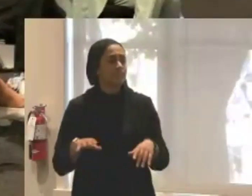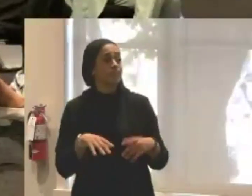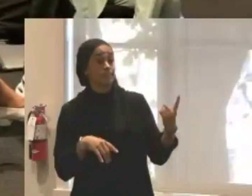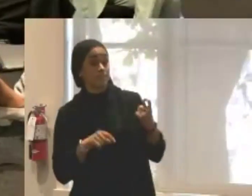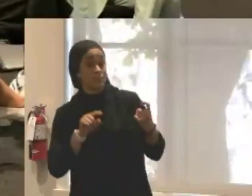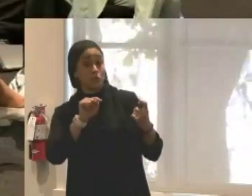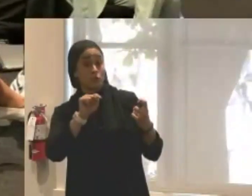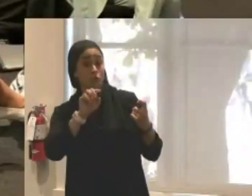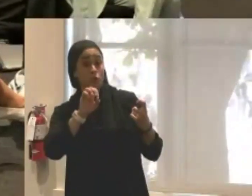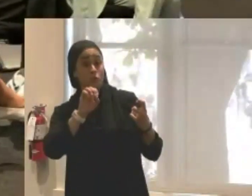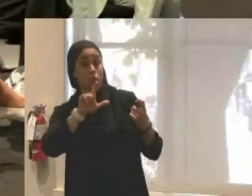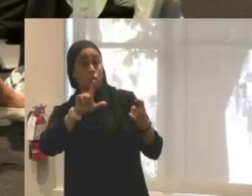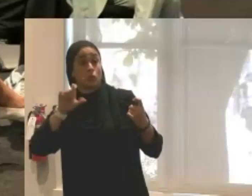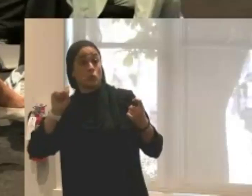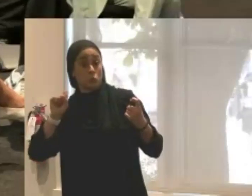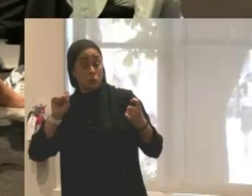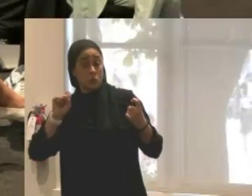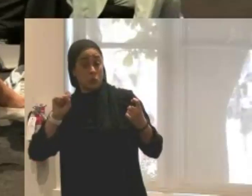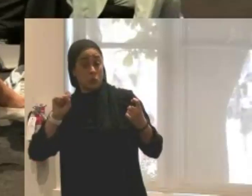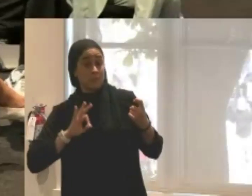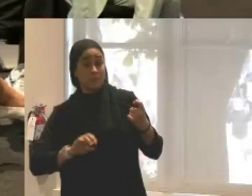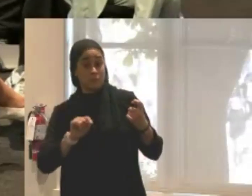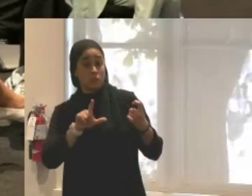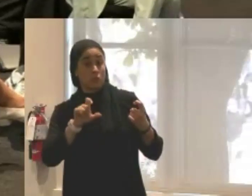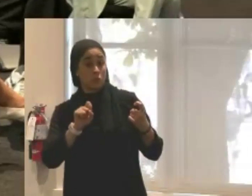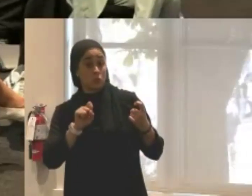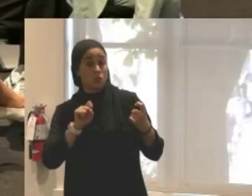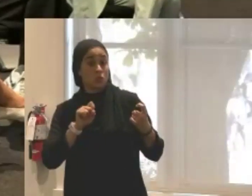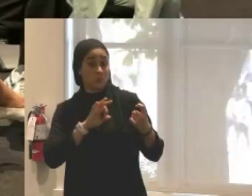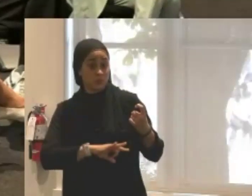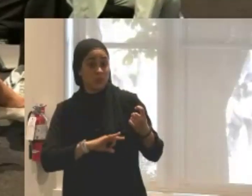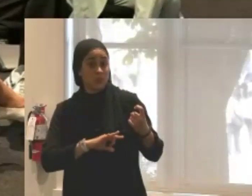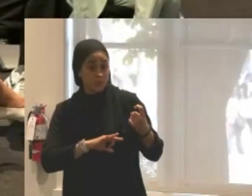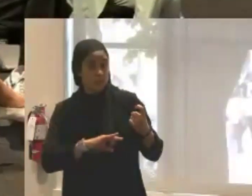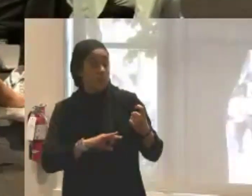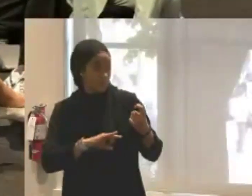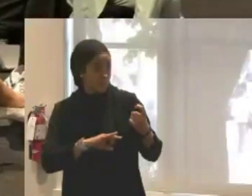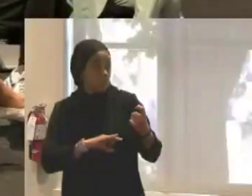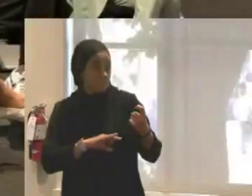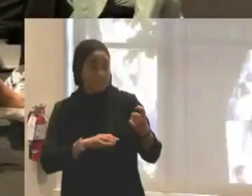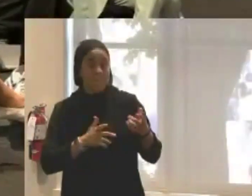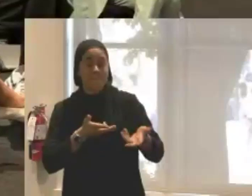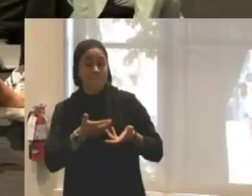really helpful in engaging with youth have been Canva.